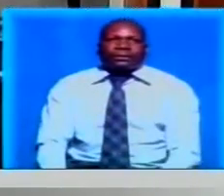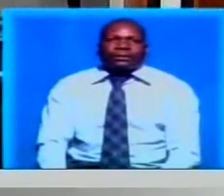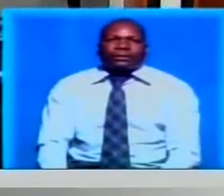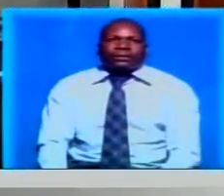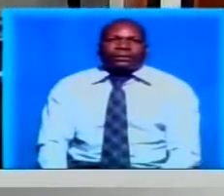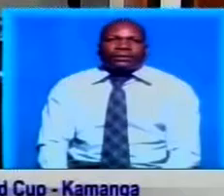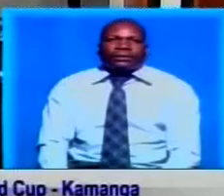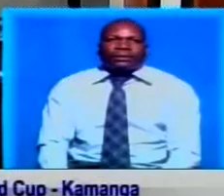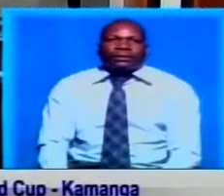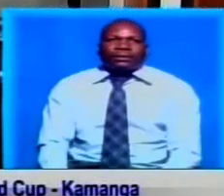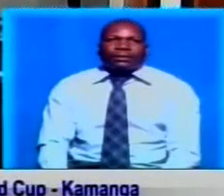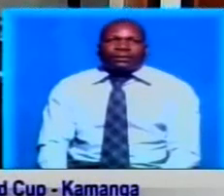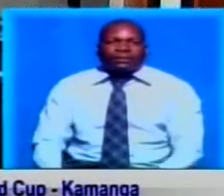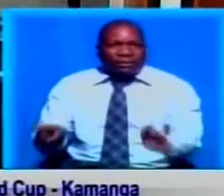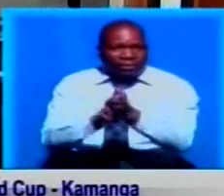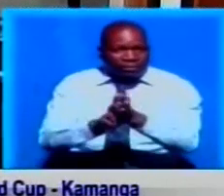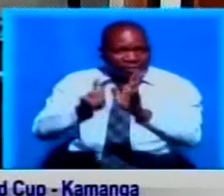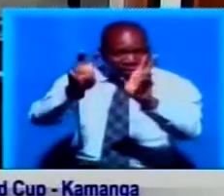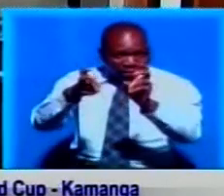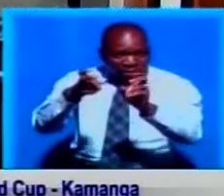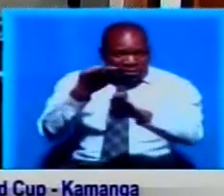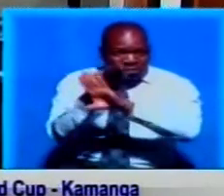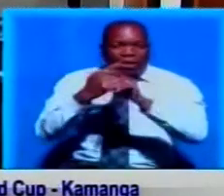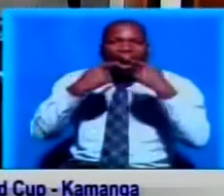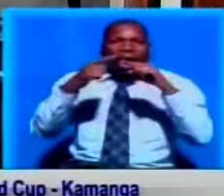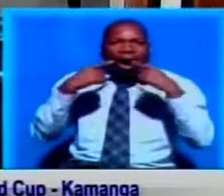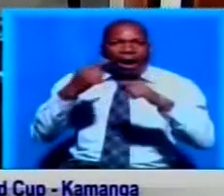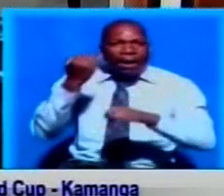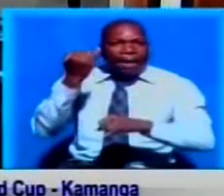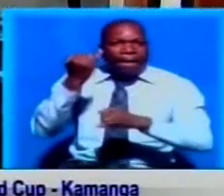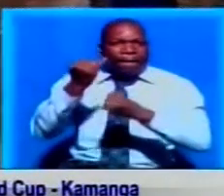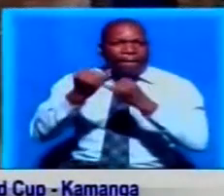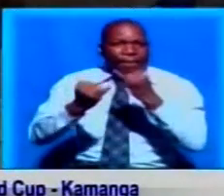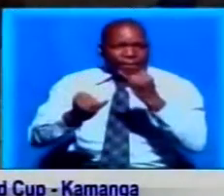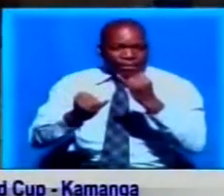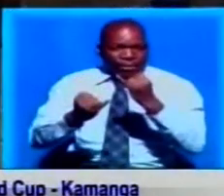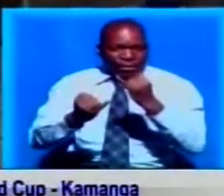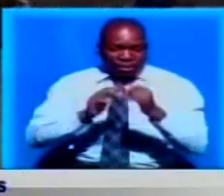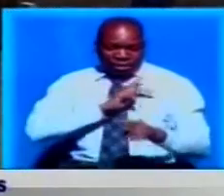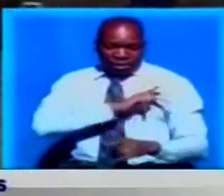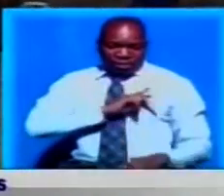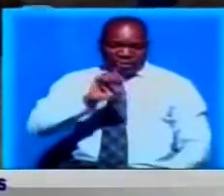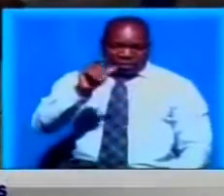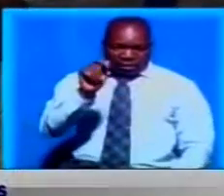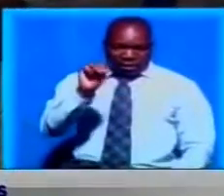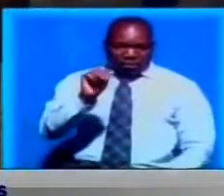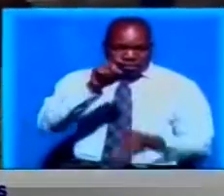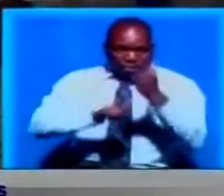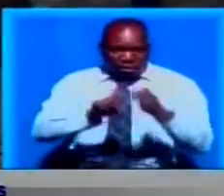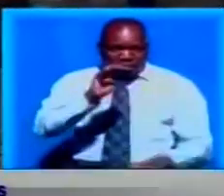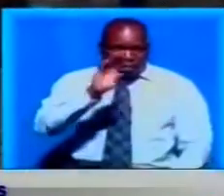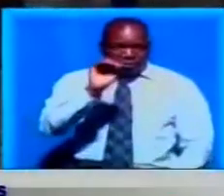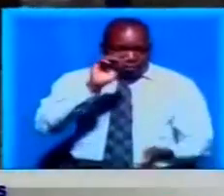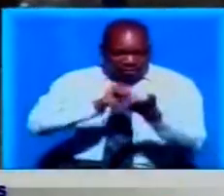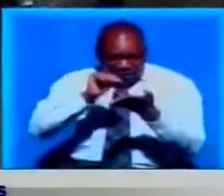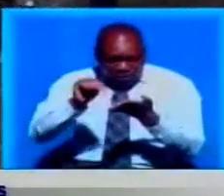And as we end the news, we take a look at the top stories again. Construction of the 450 million United